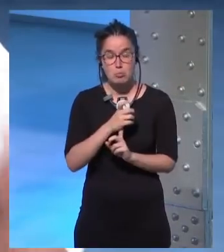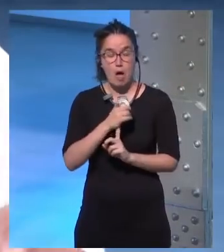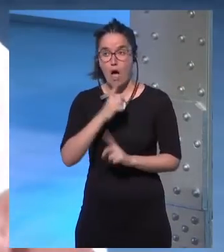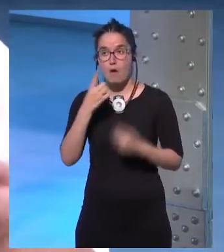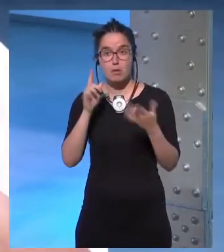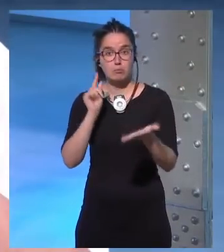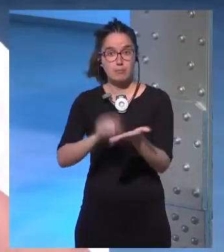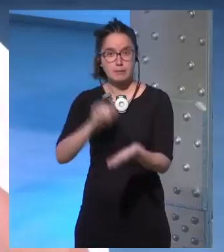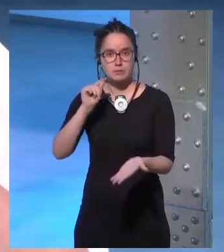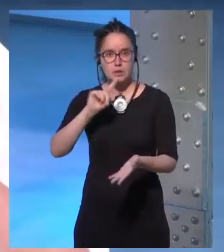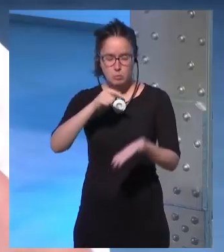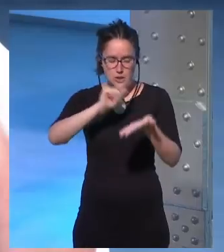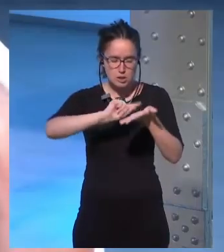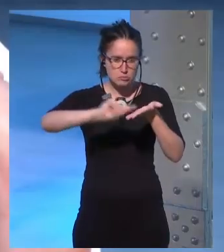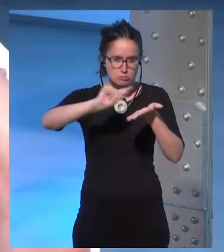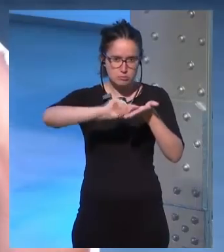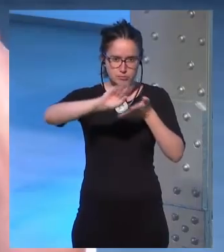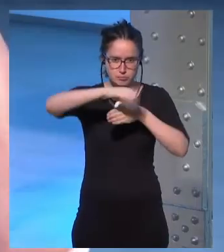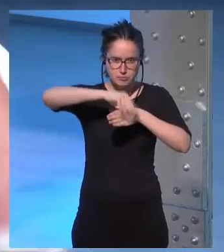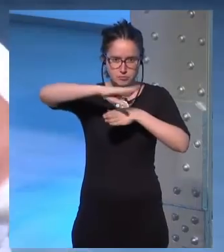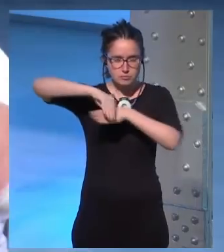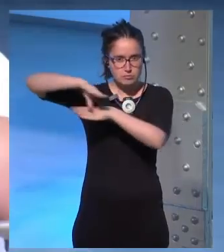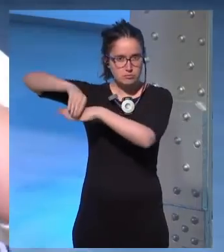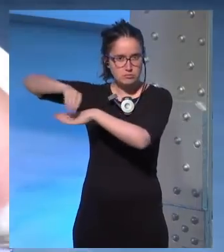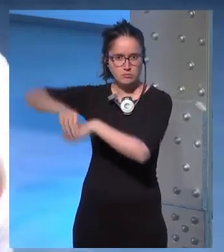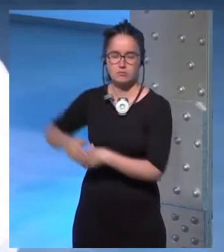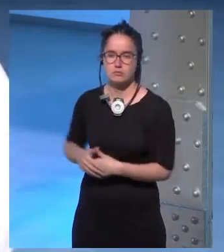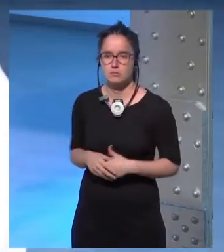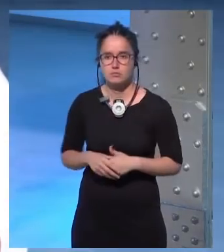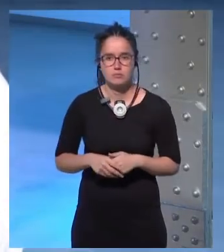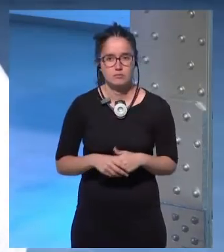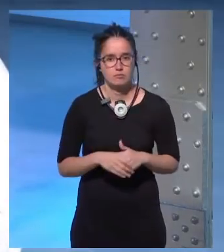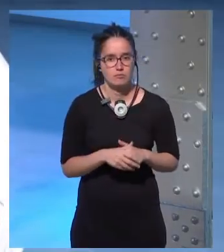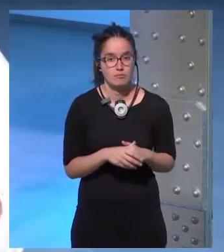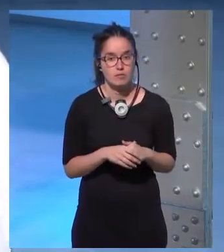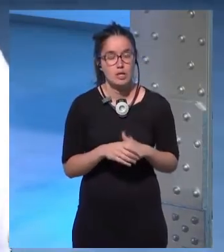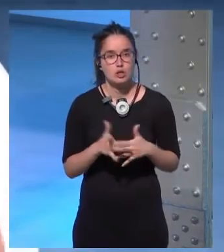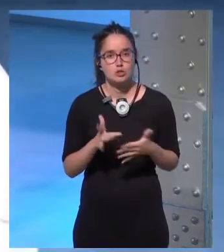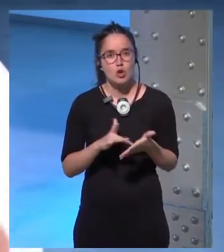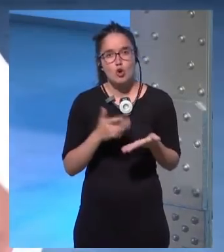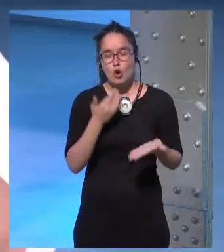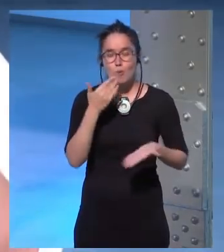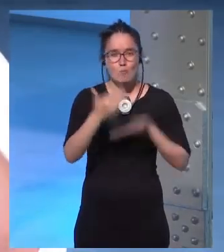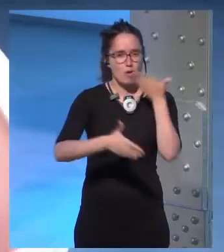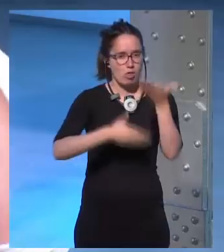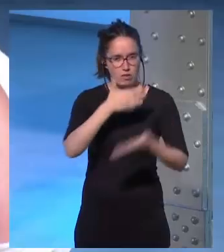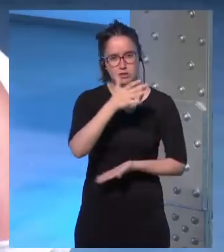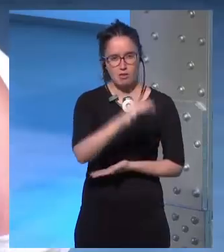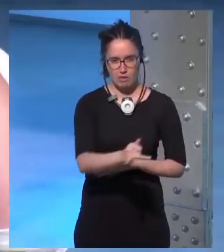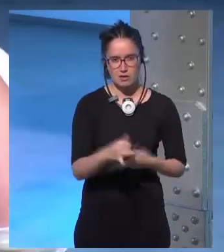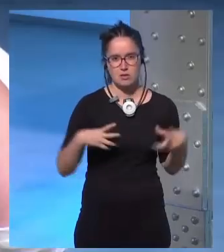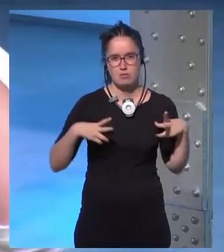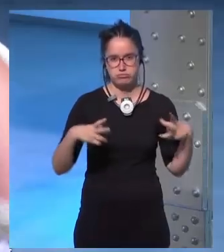Then I take my notes back, and I start to. I have an iterative process of world building, which means